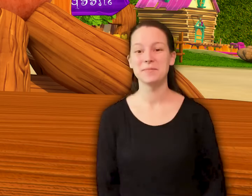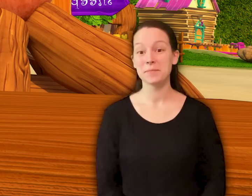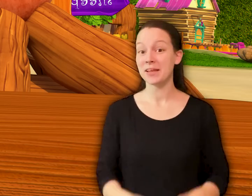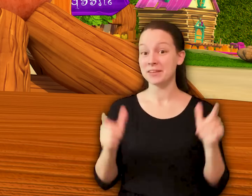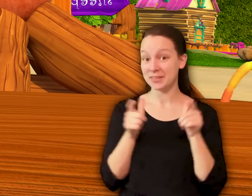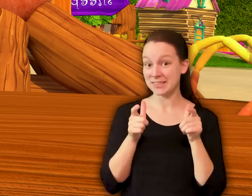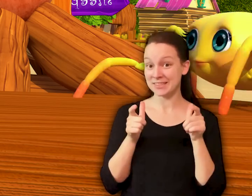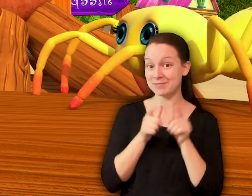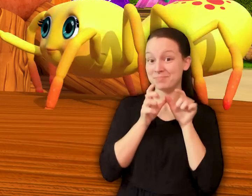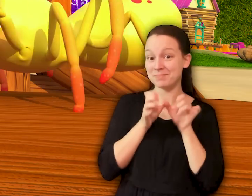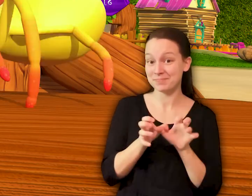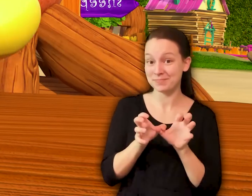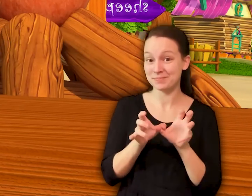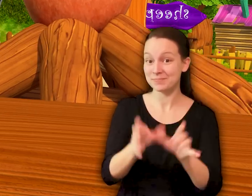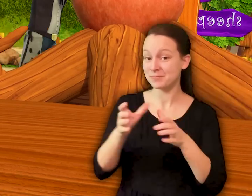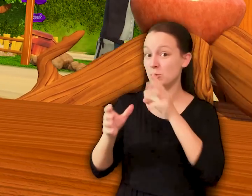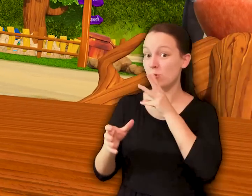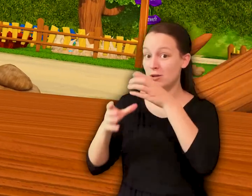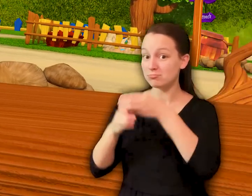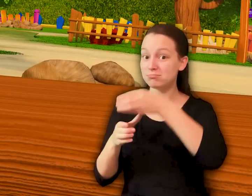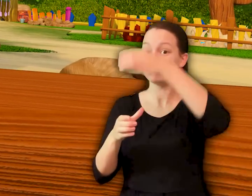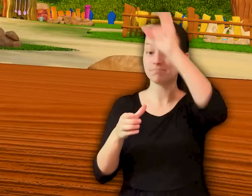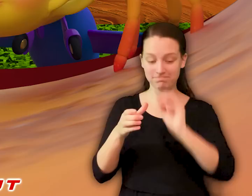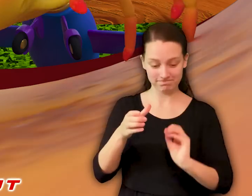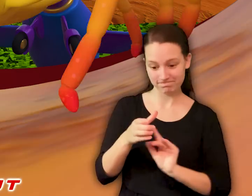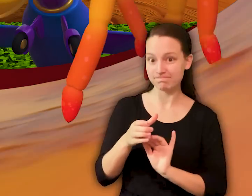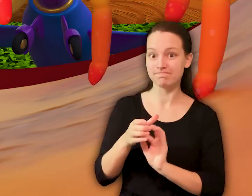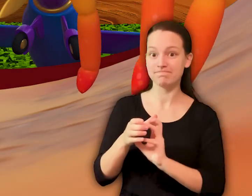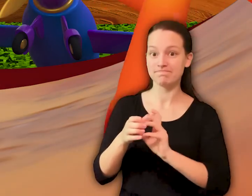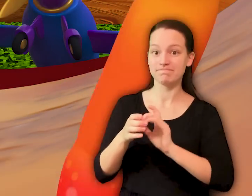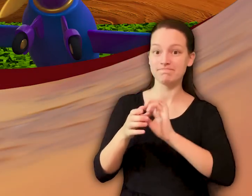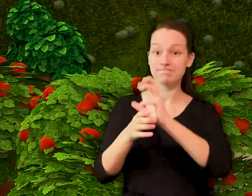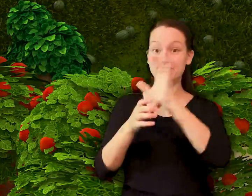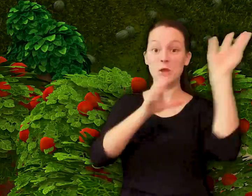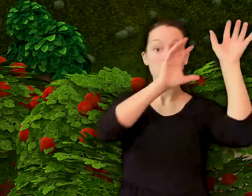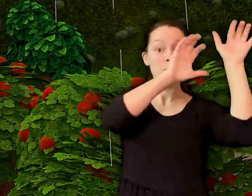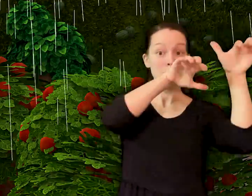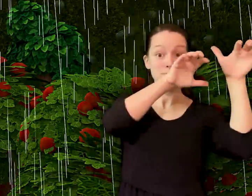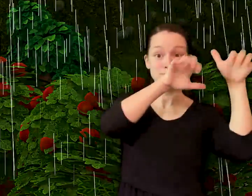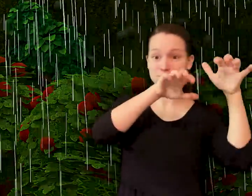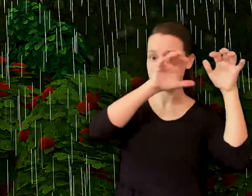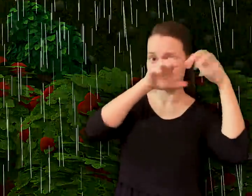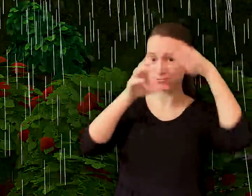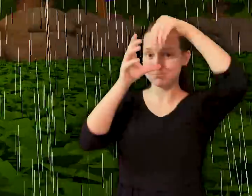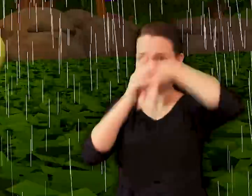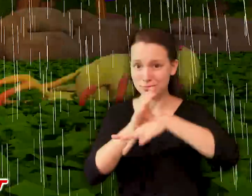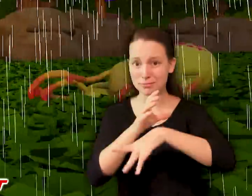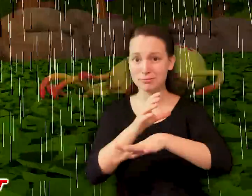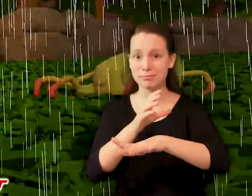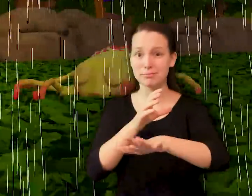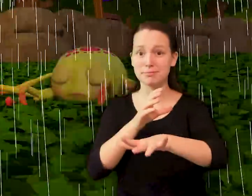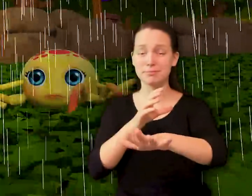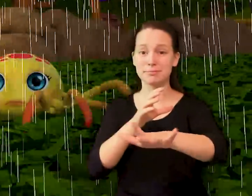he the iny wiy spider climbed up the water spout down came the rain and washed